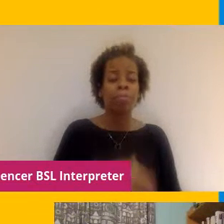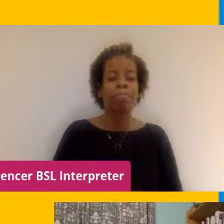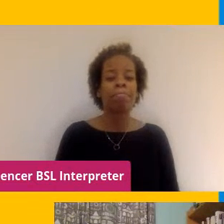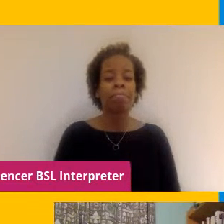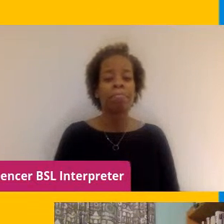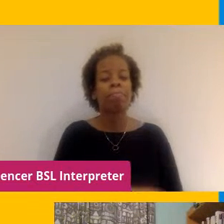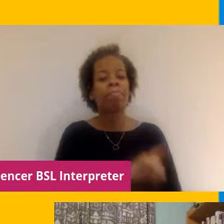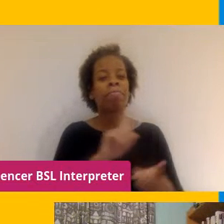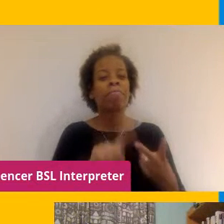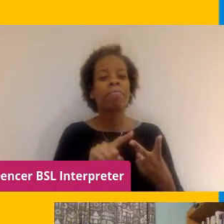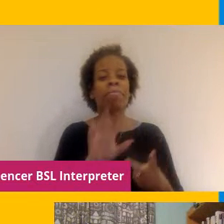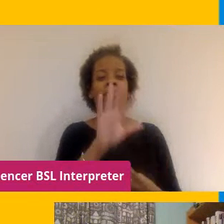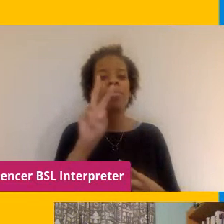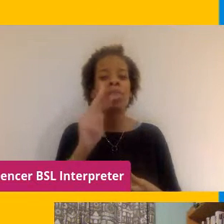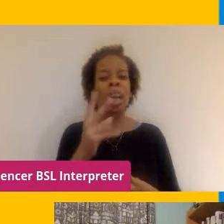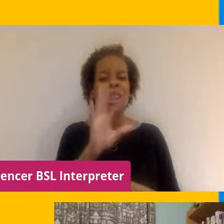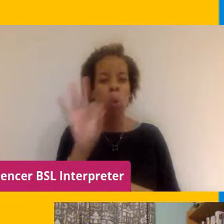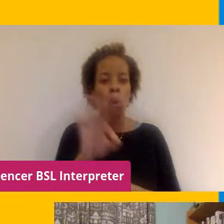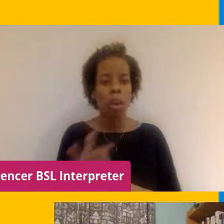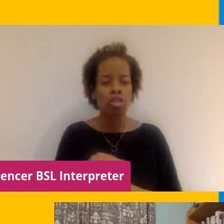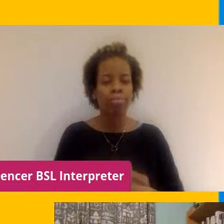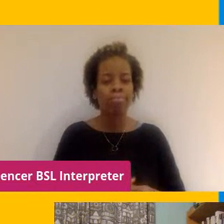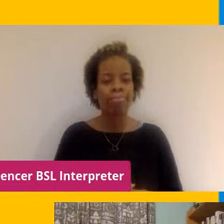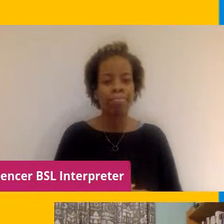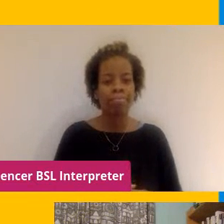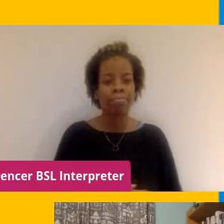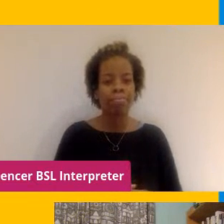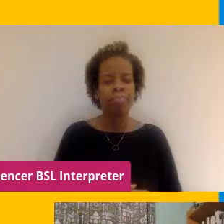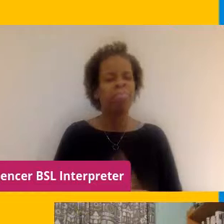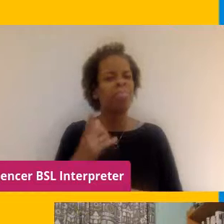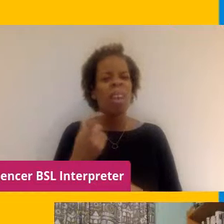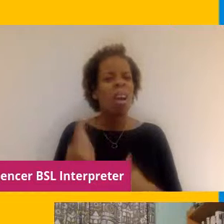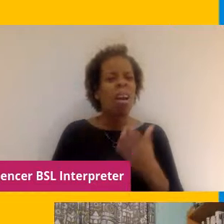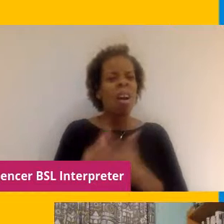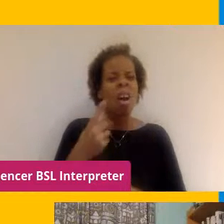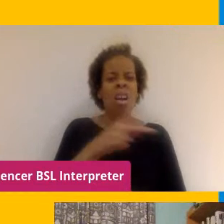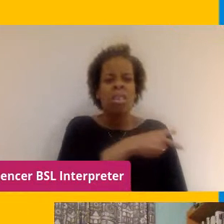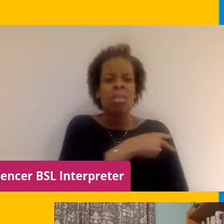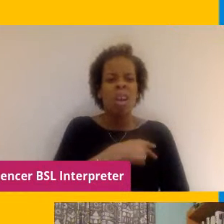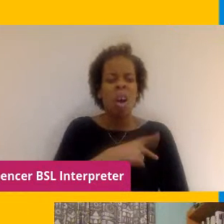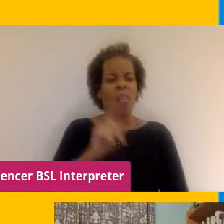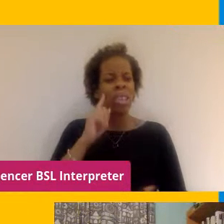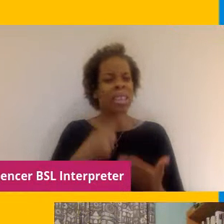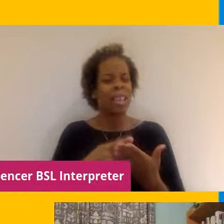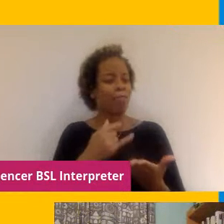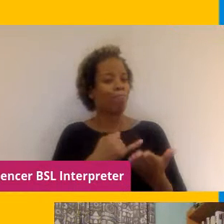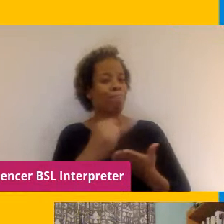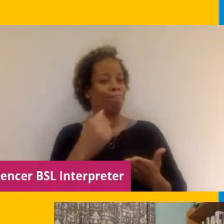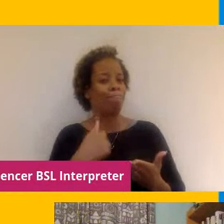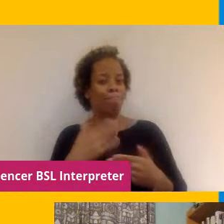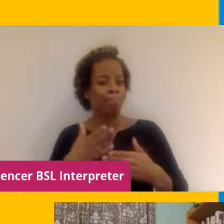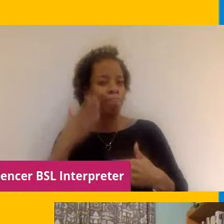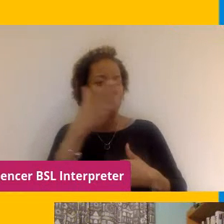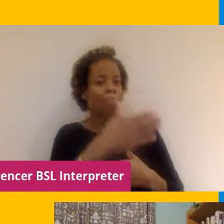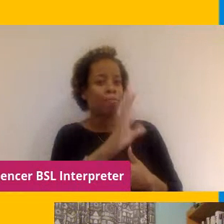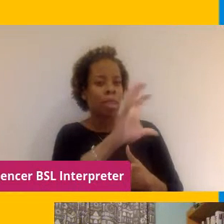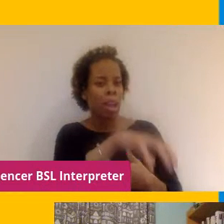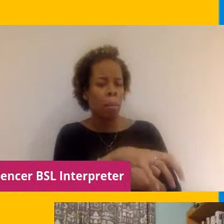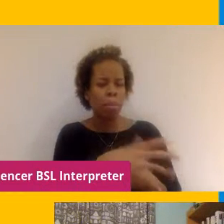think. It's what support will be afforded to ARPS staff who decline to work on campus due to COVID safety concerns?